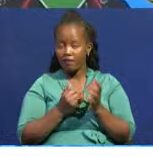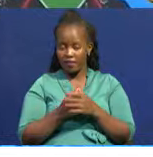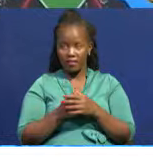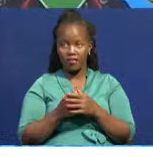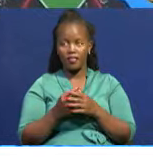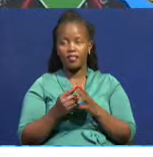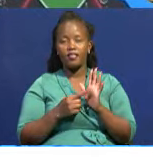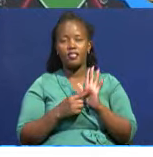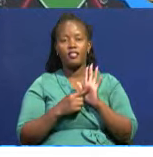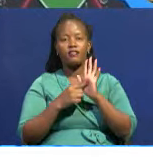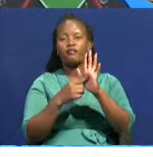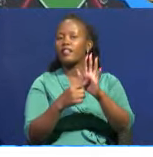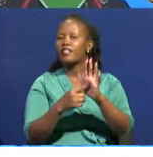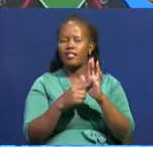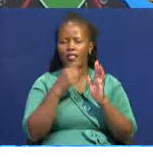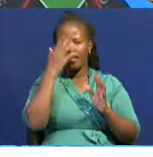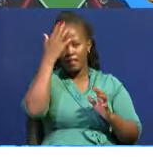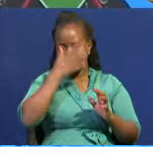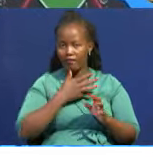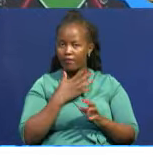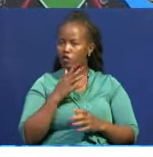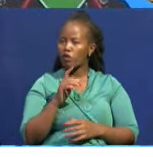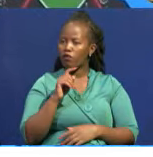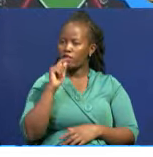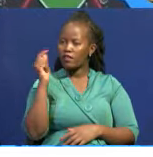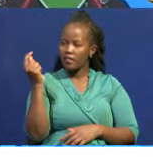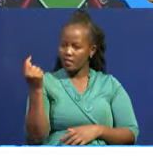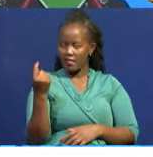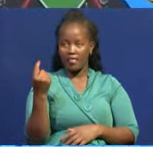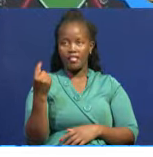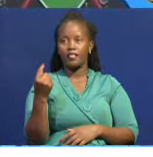reflects the face of Kenya?